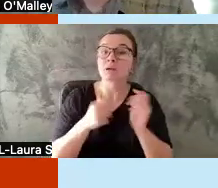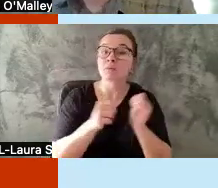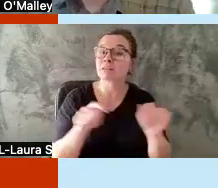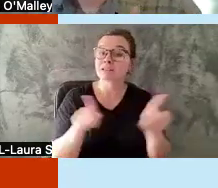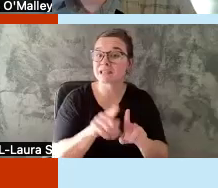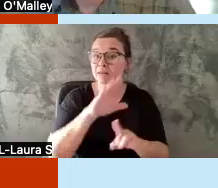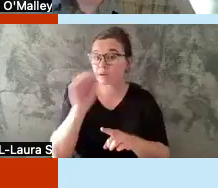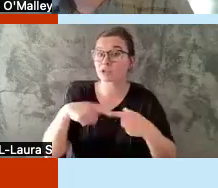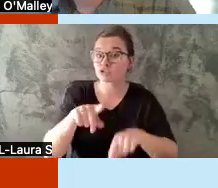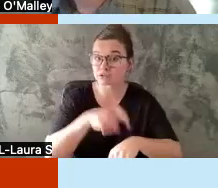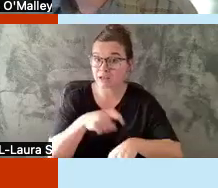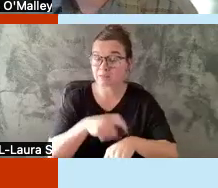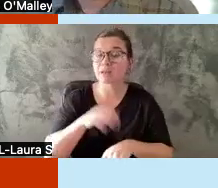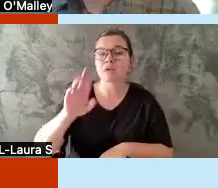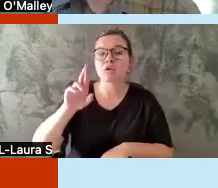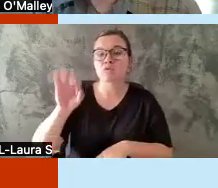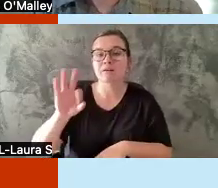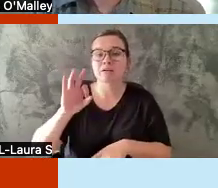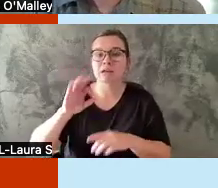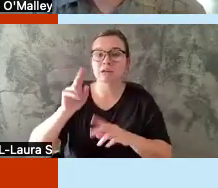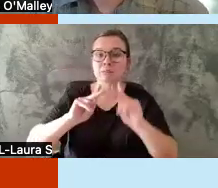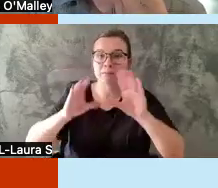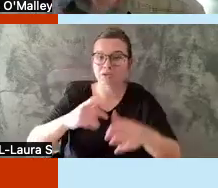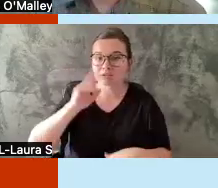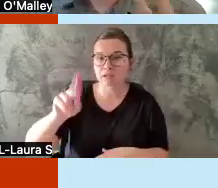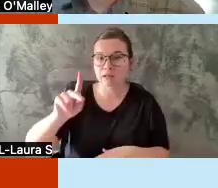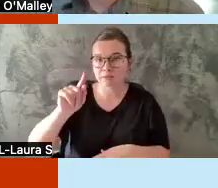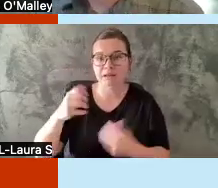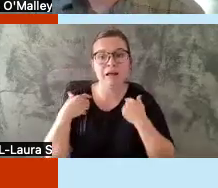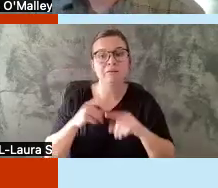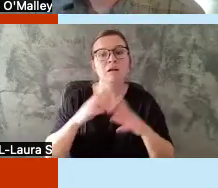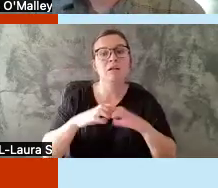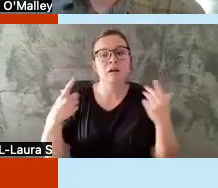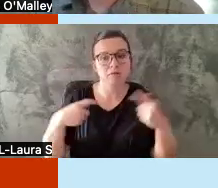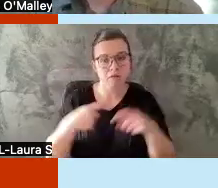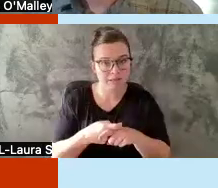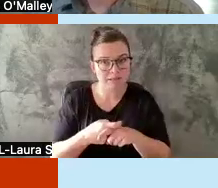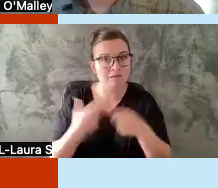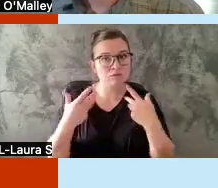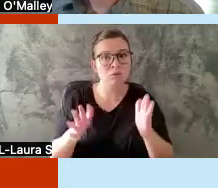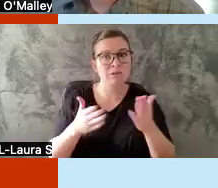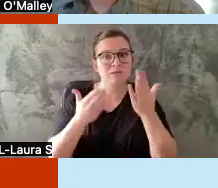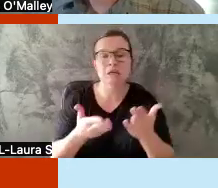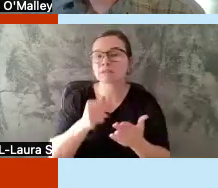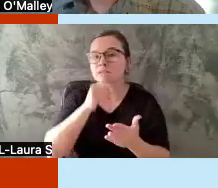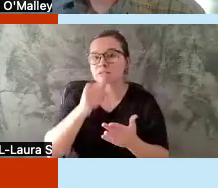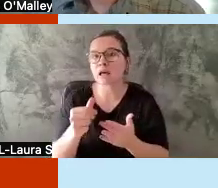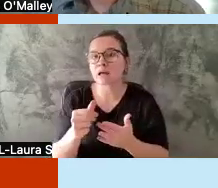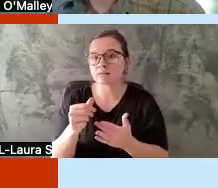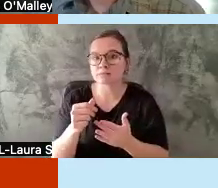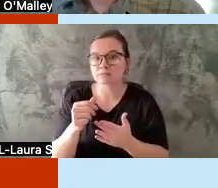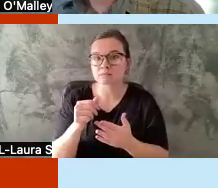over time if their reference population gets updated. So there's a lot of complexity in this, and I don't want to suggest